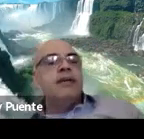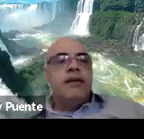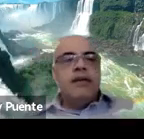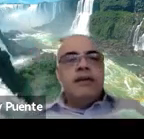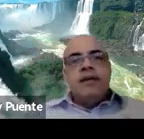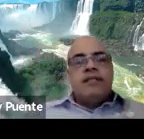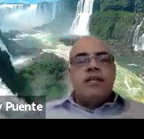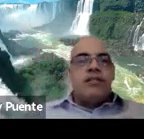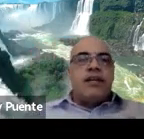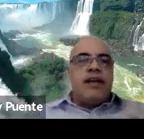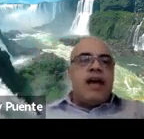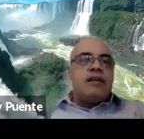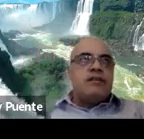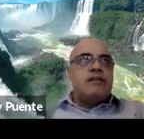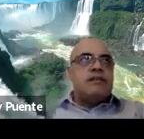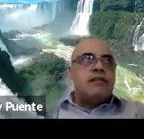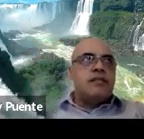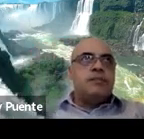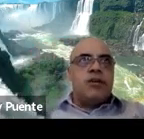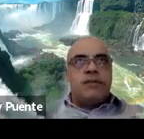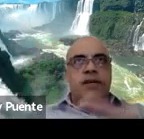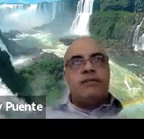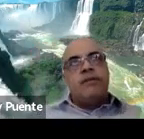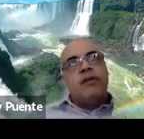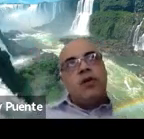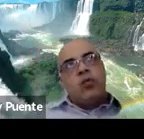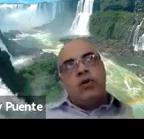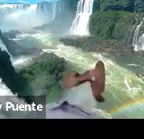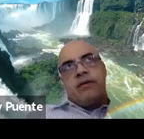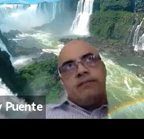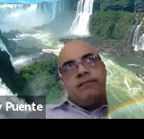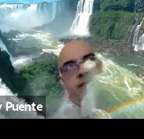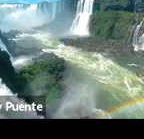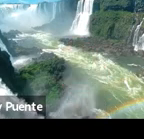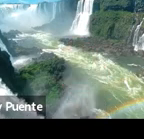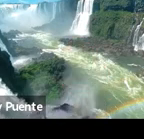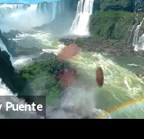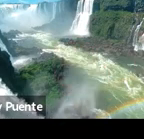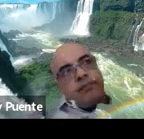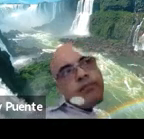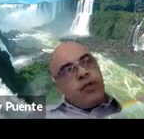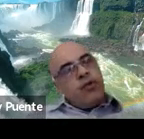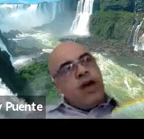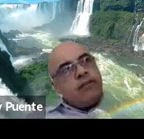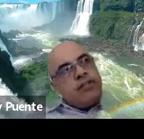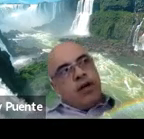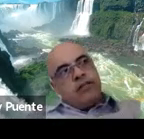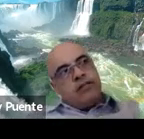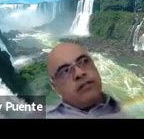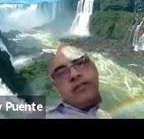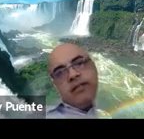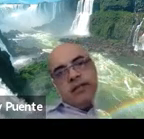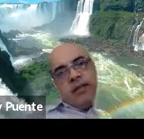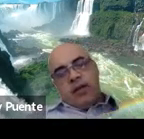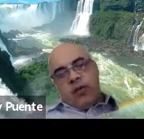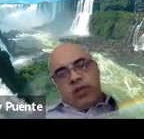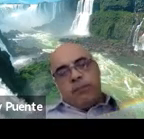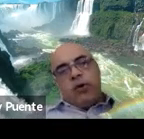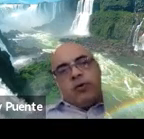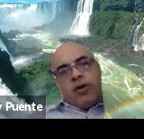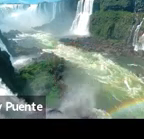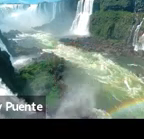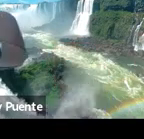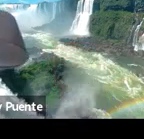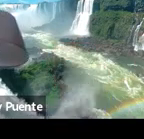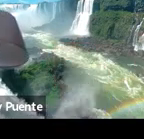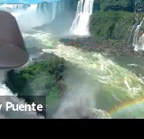Bandura essentially has this experiment where you have adults with the